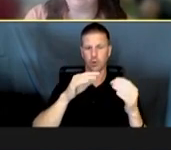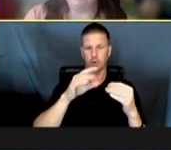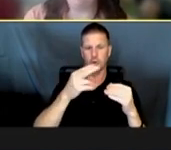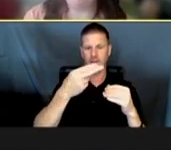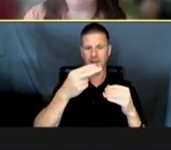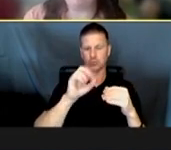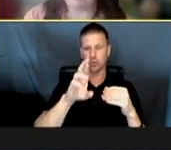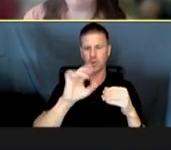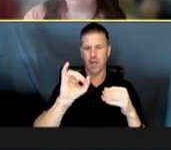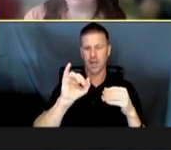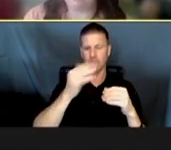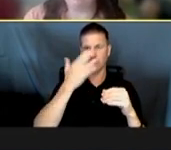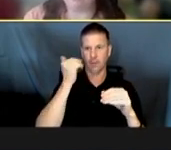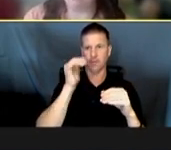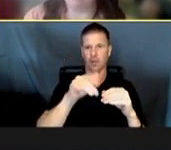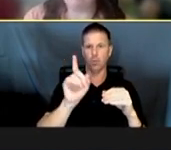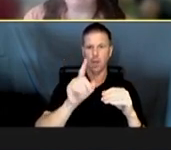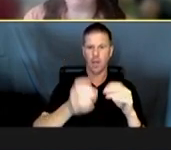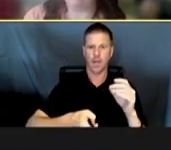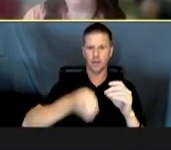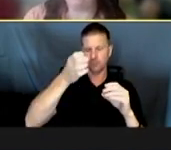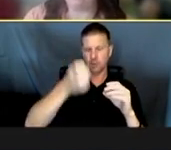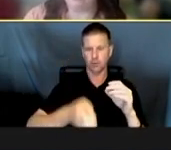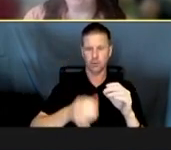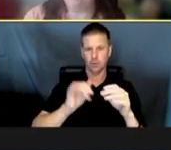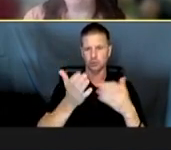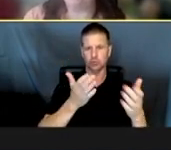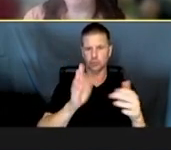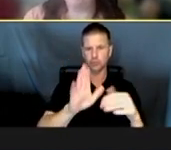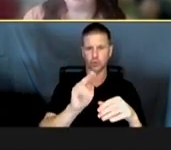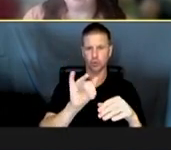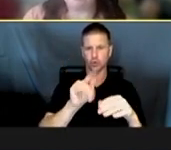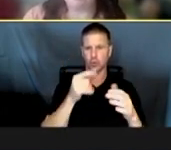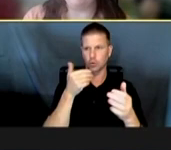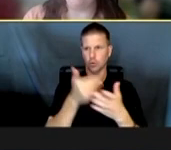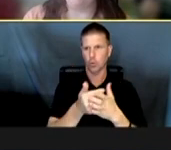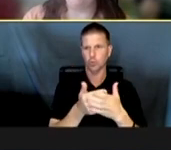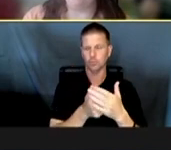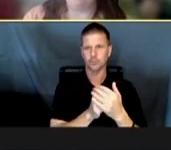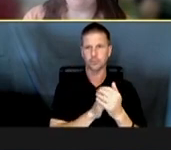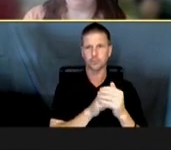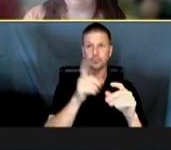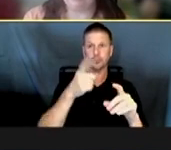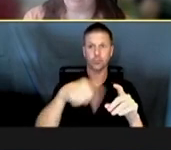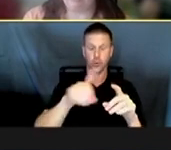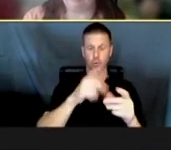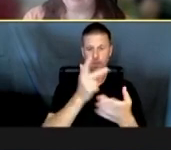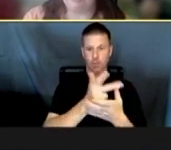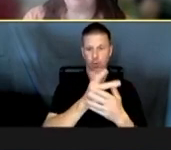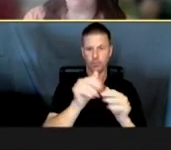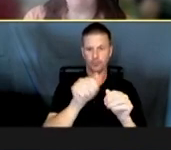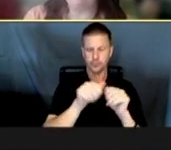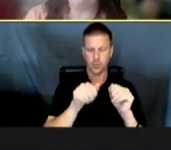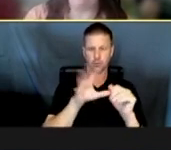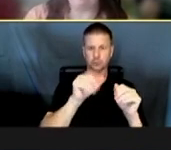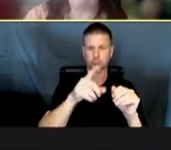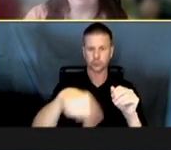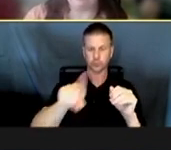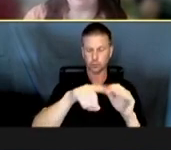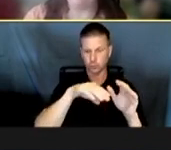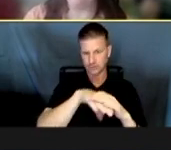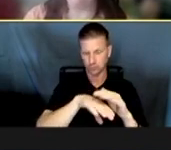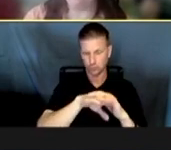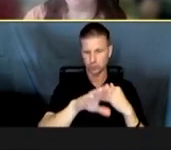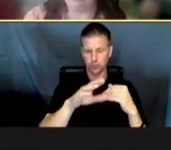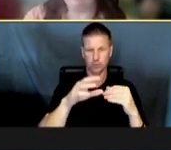I, because that's where the elevator was that served your unit closer. And those parking areas and those entries